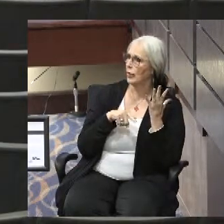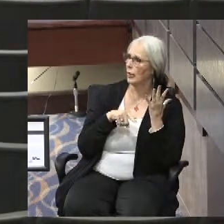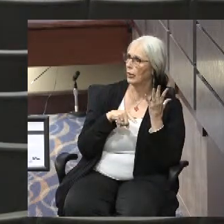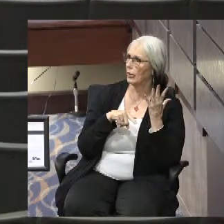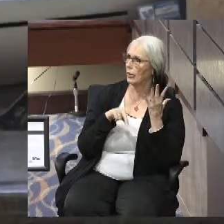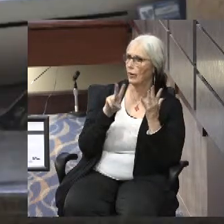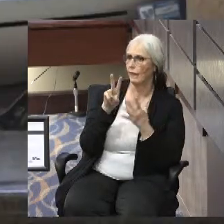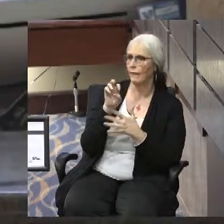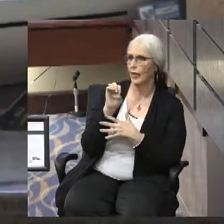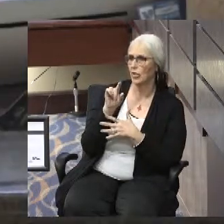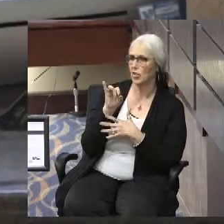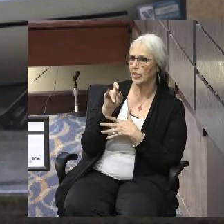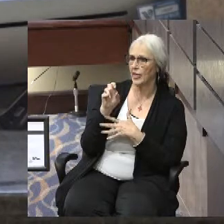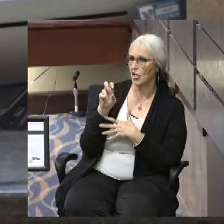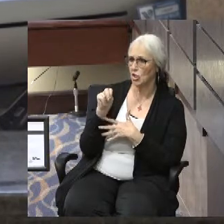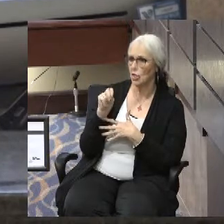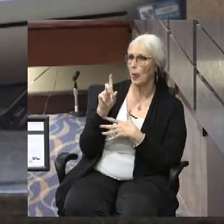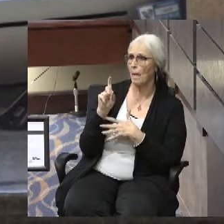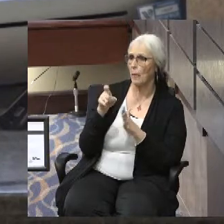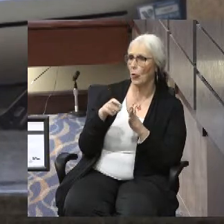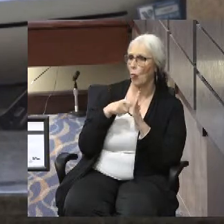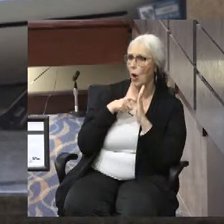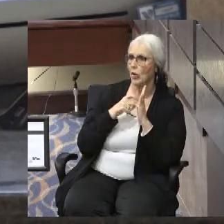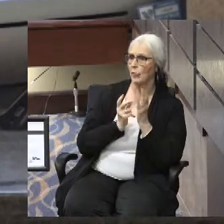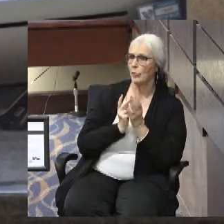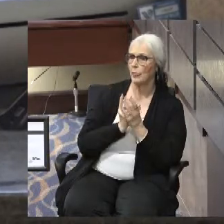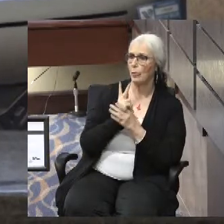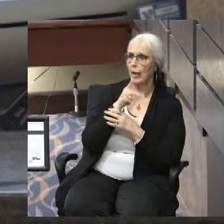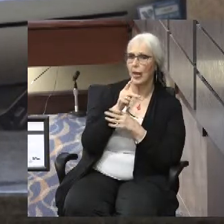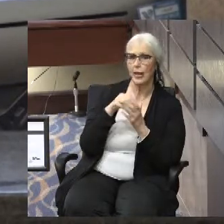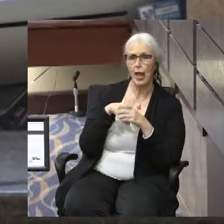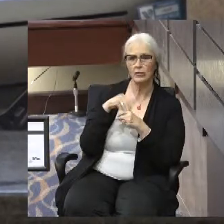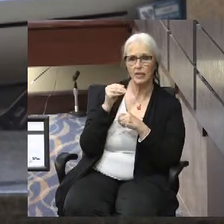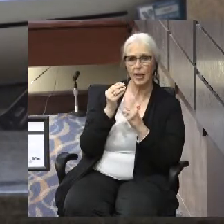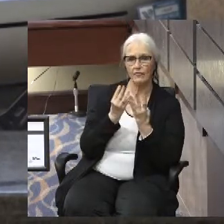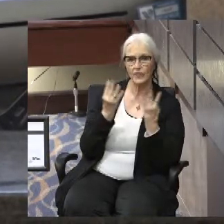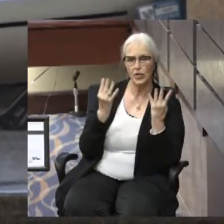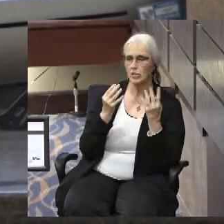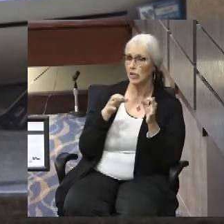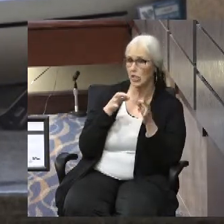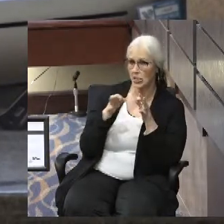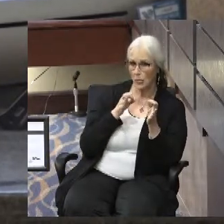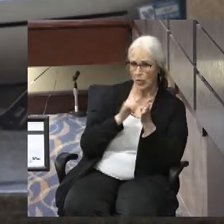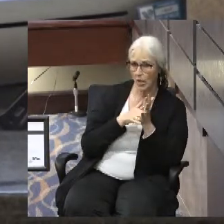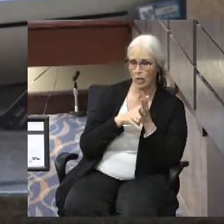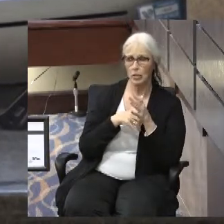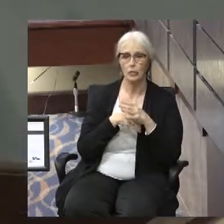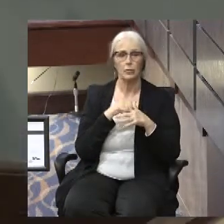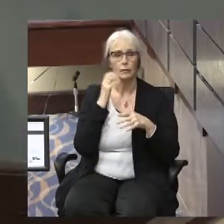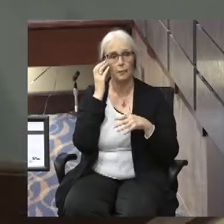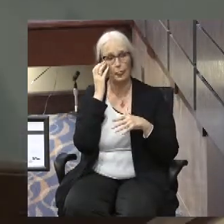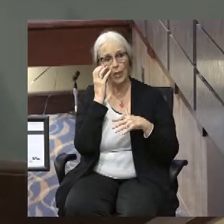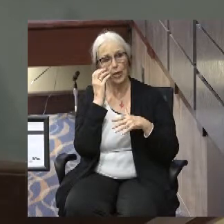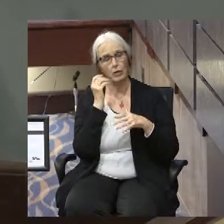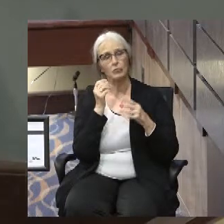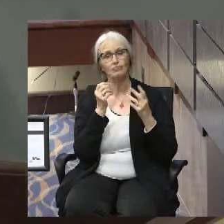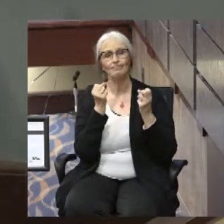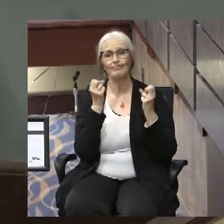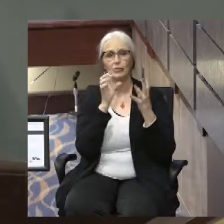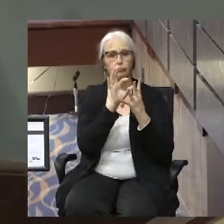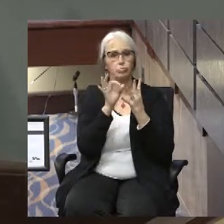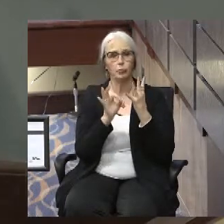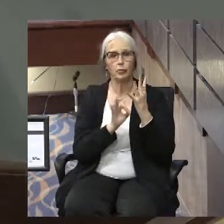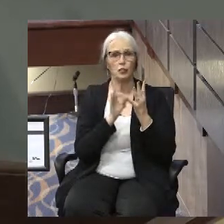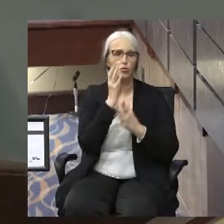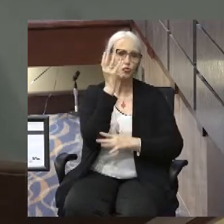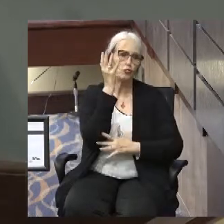vegetation that has to be planted outside of the fence? Can you describe that a little bit? Sure, it will be a combination of trees